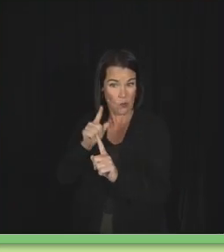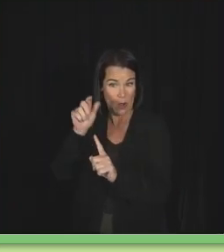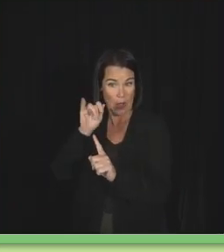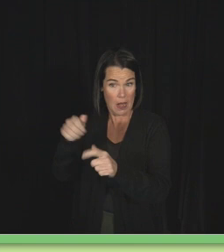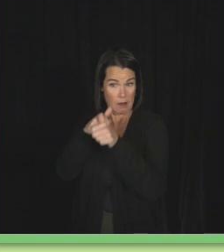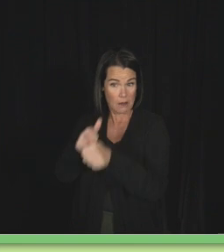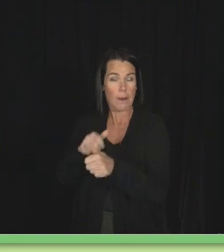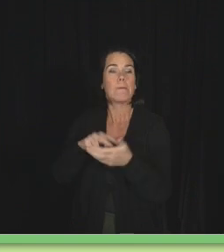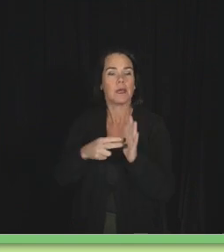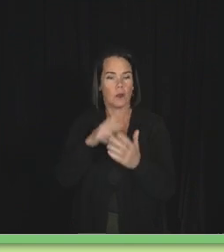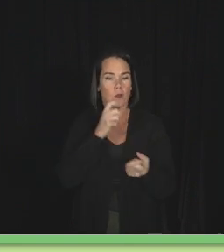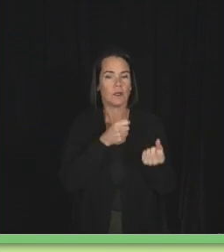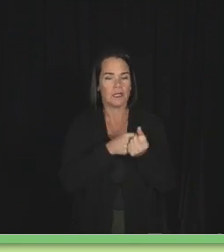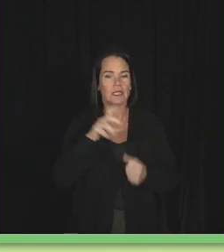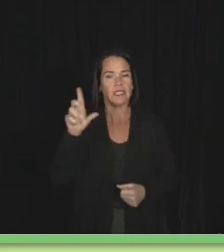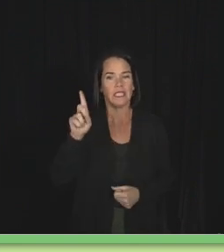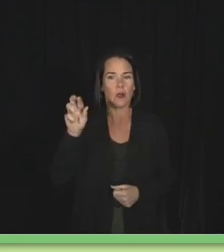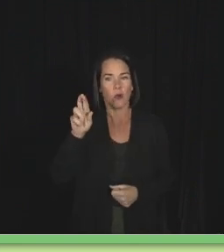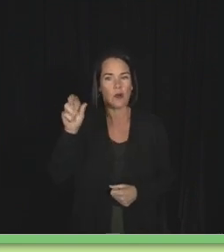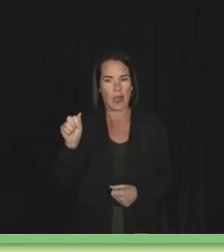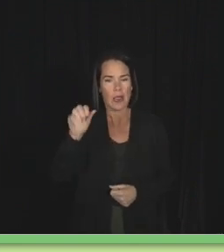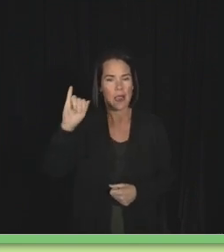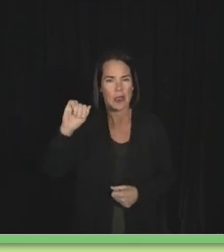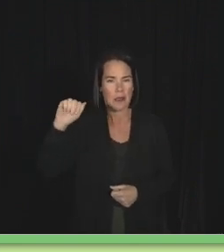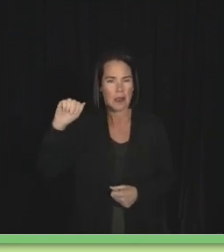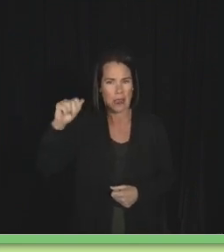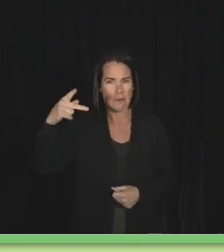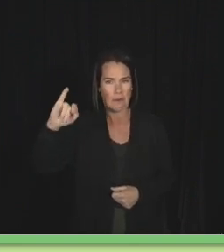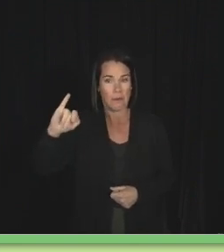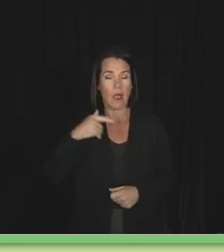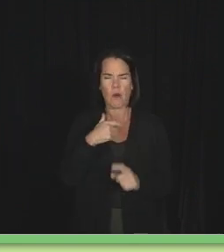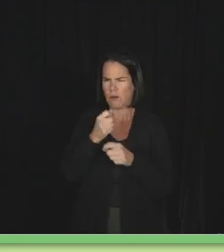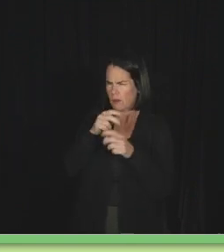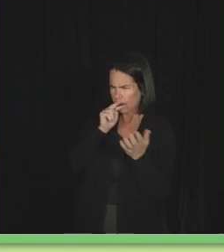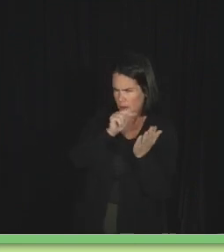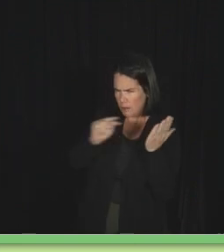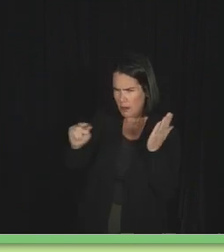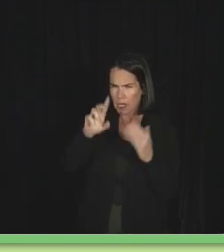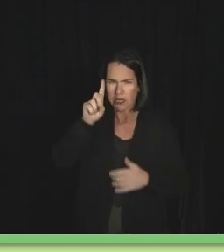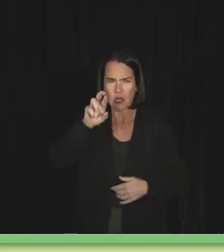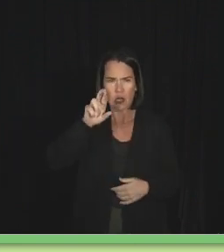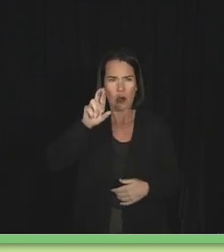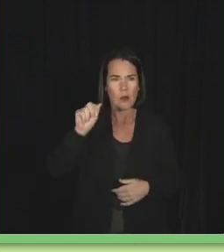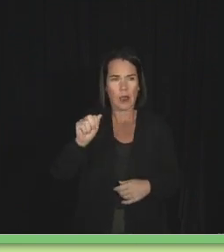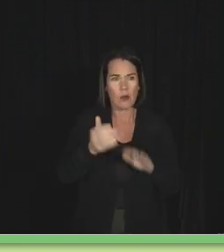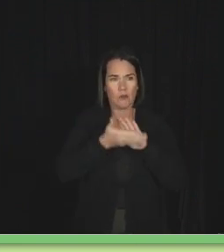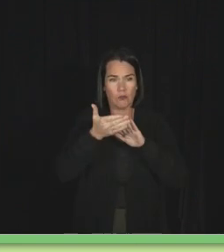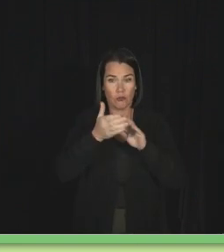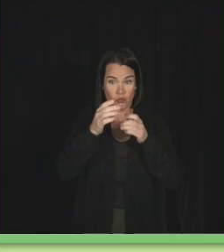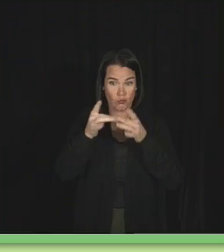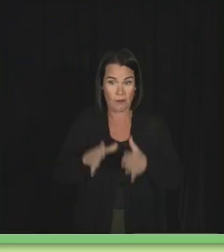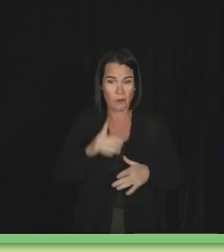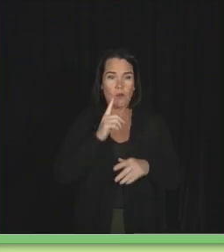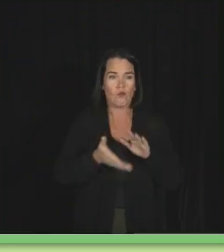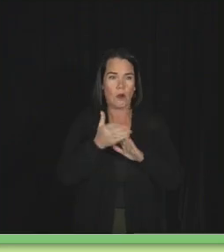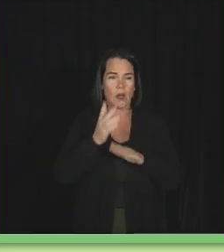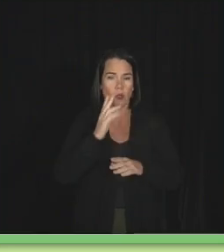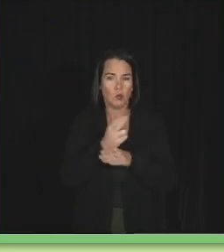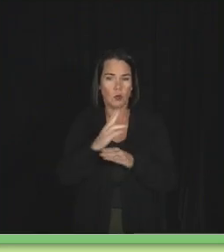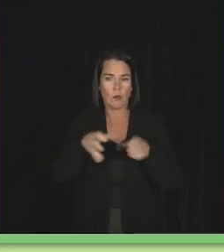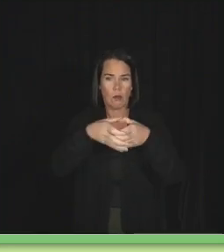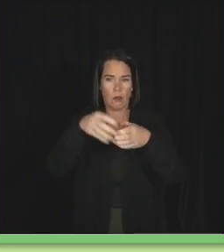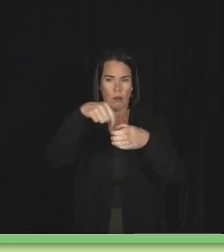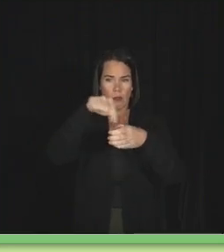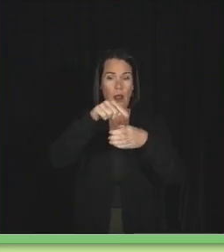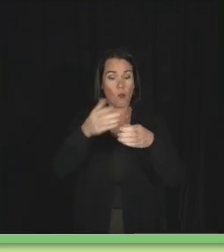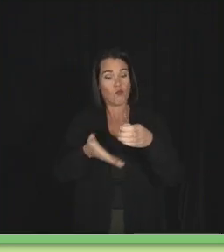support DRA APIs. Now I want to make sure that my DRA driver is running on the cluster. It's running. Now I want